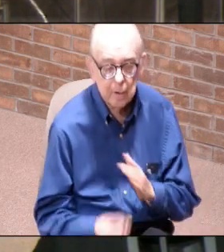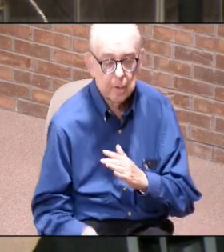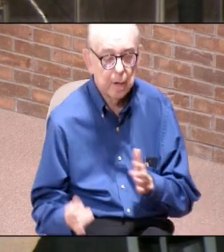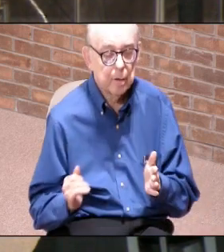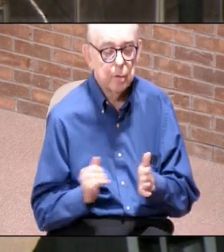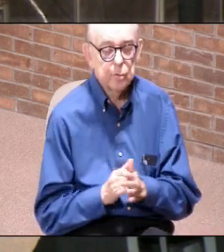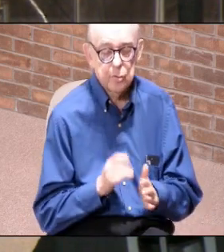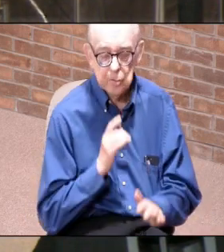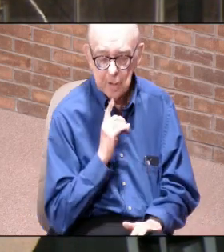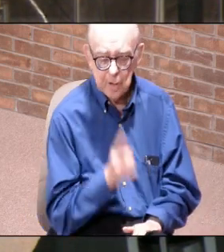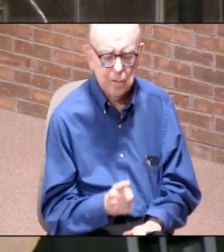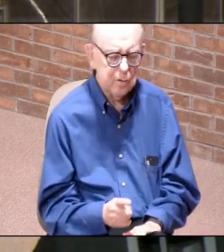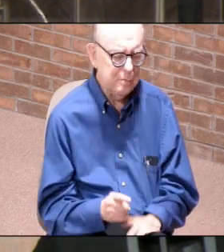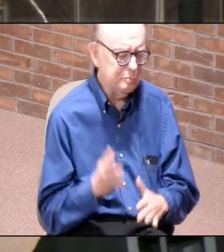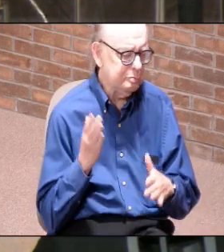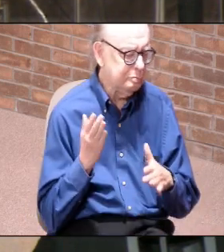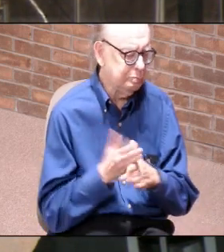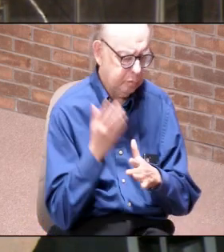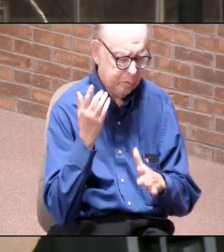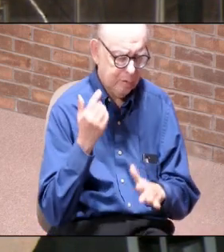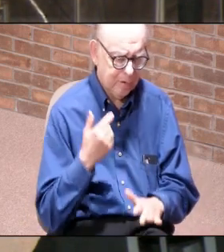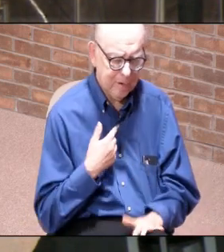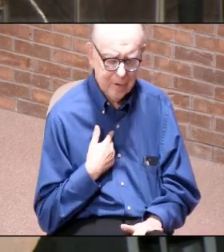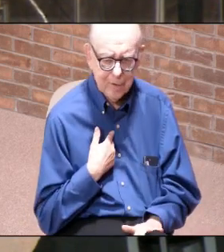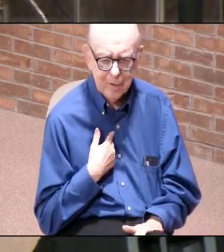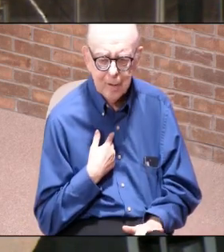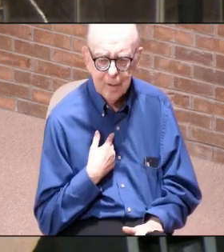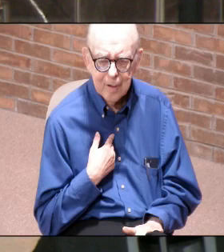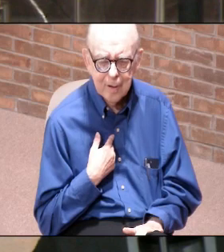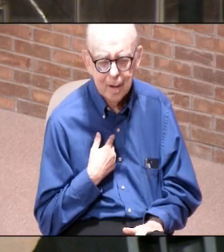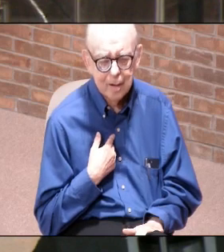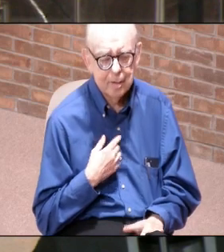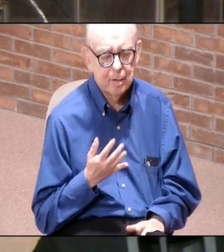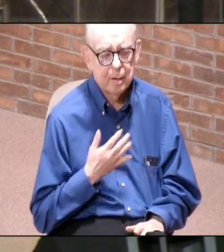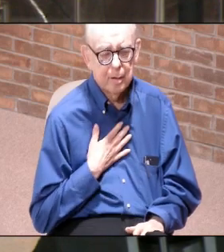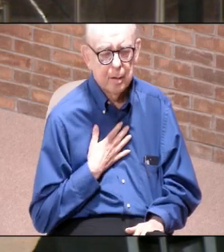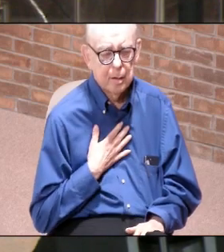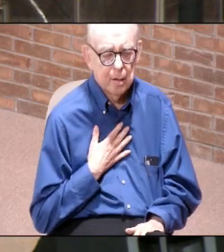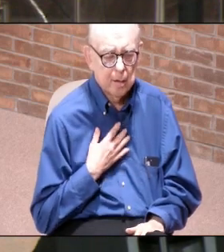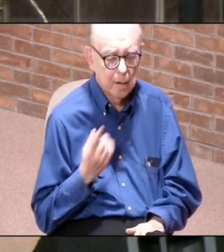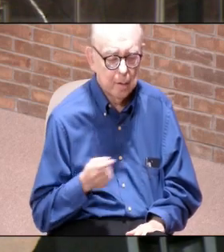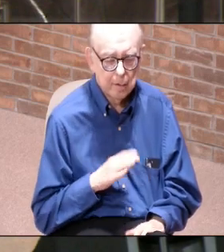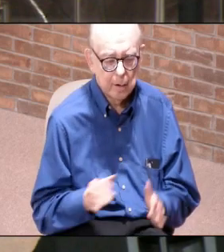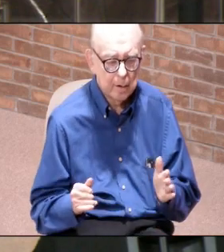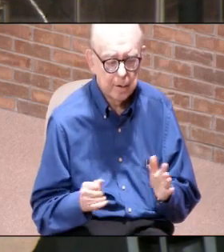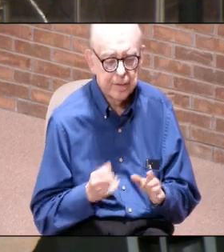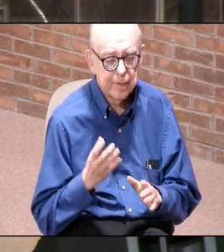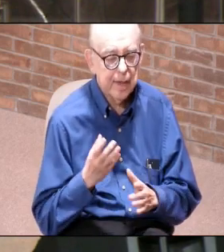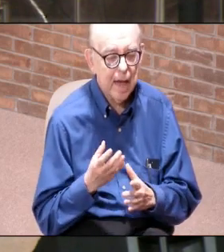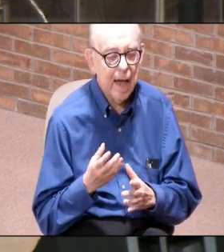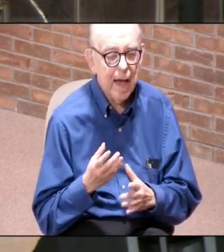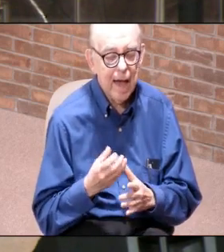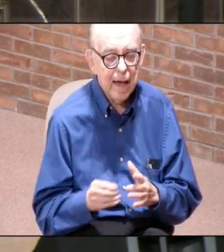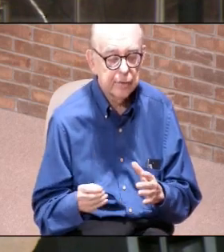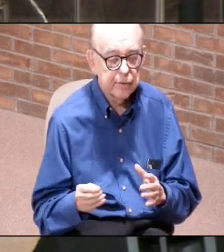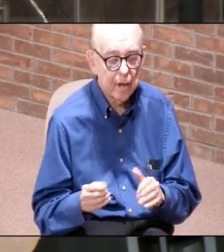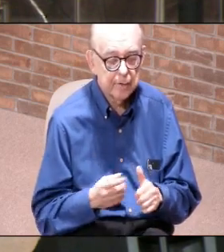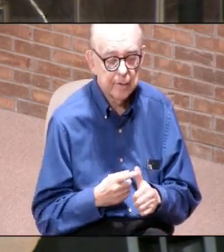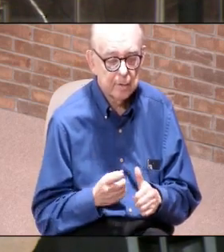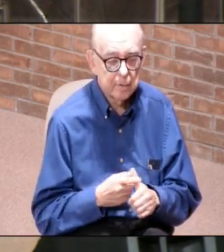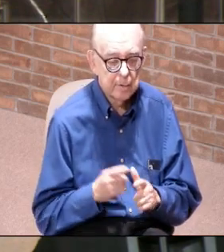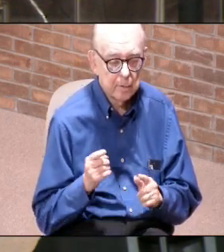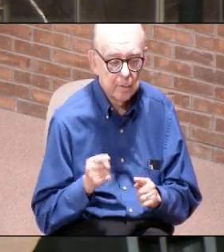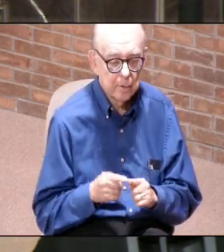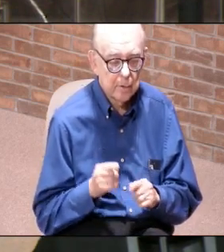That really irritated me to no end. Mine was I always did the outside, you know, until